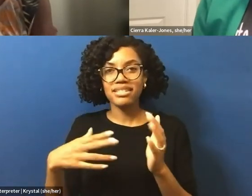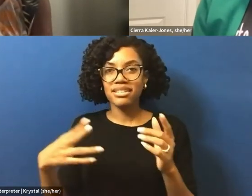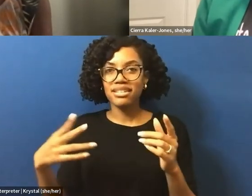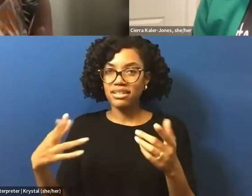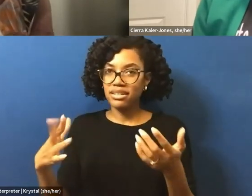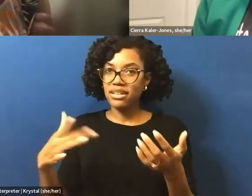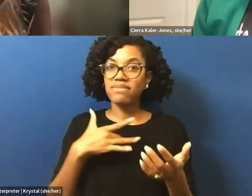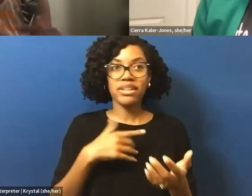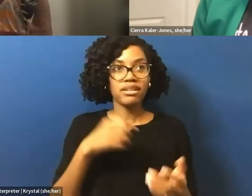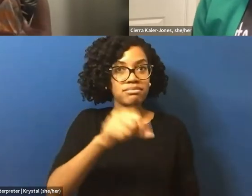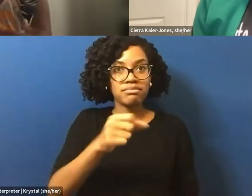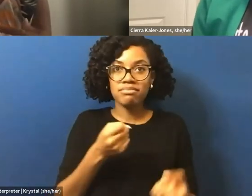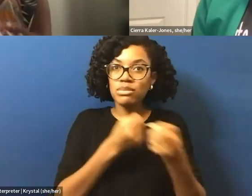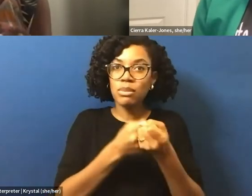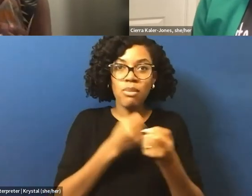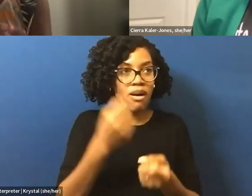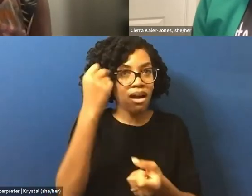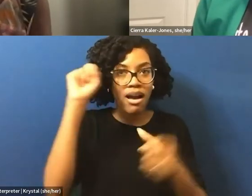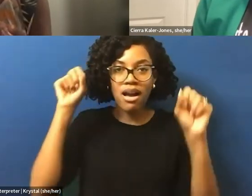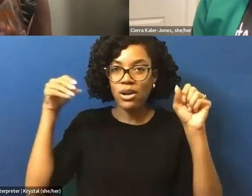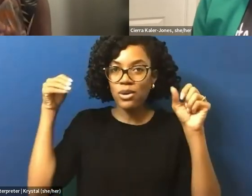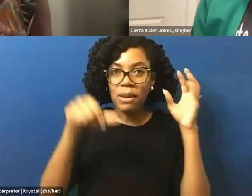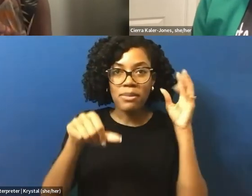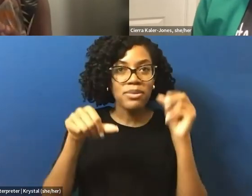you, if we had to kind of make a graph or,